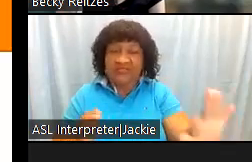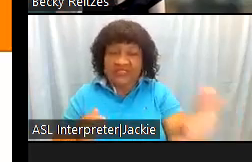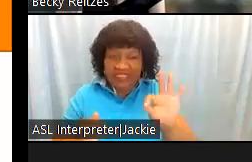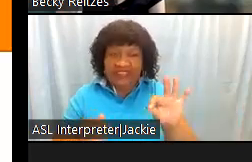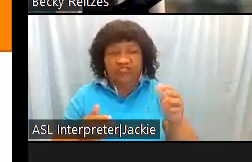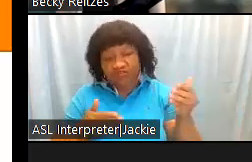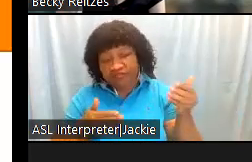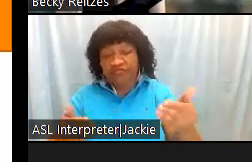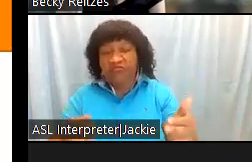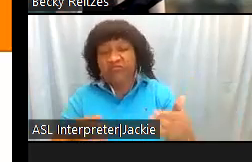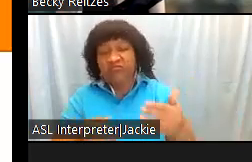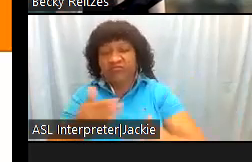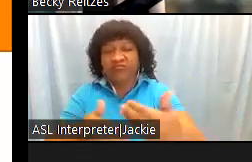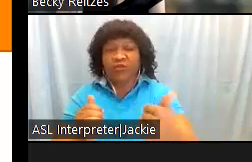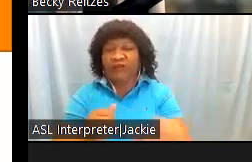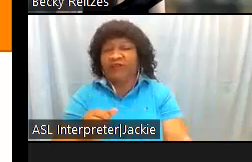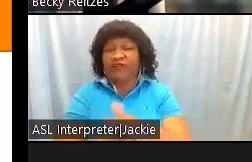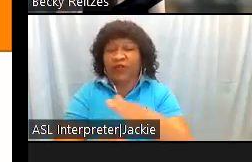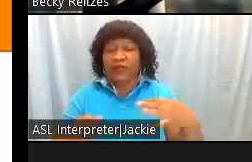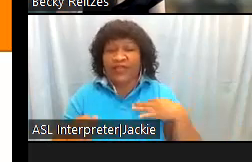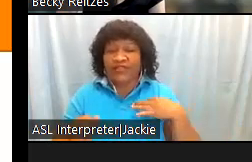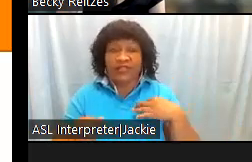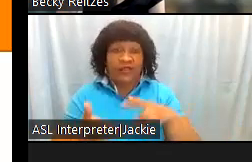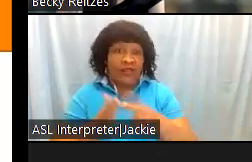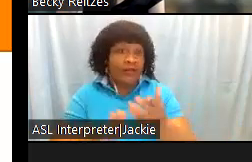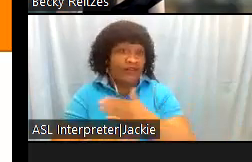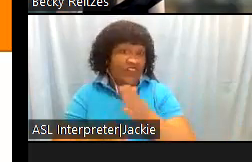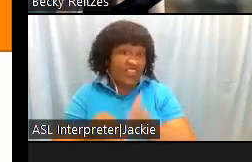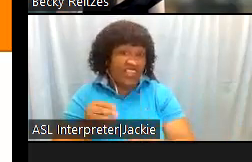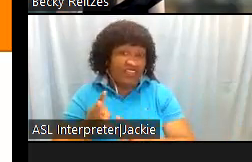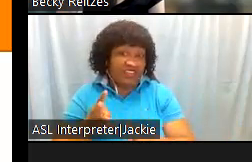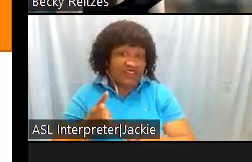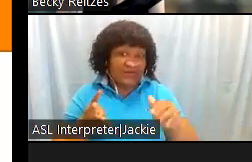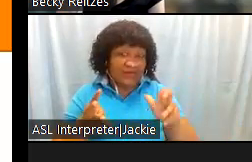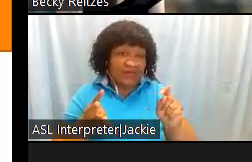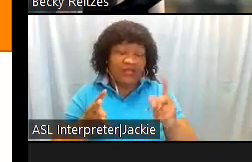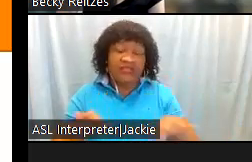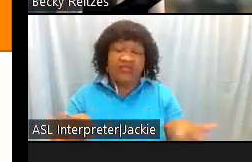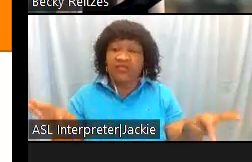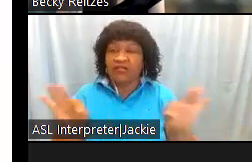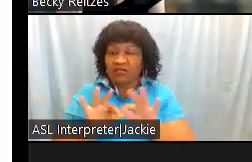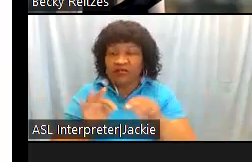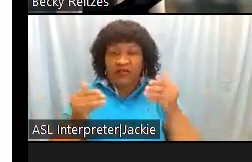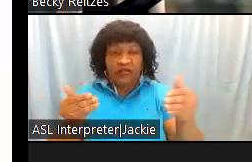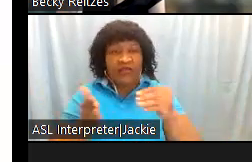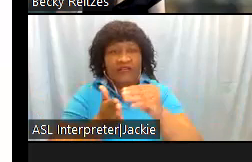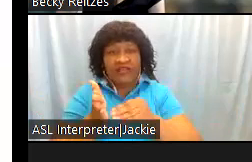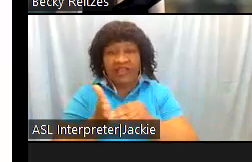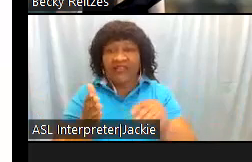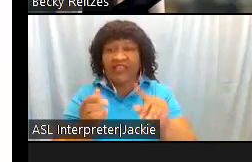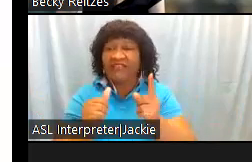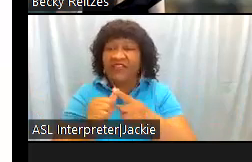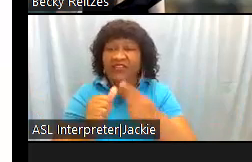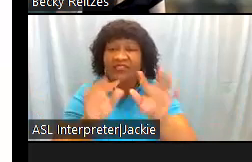complete the full application. So by the end of September, which is why it's super important for folks to fill out that first,